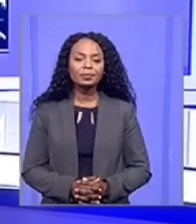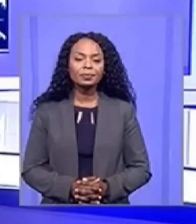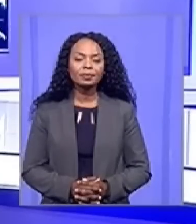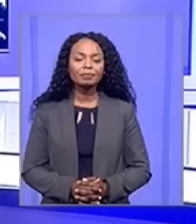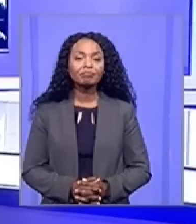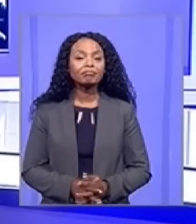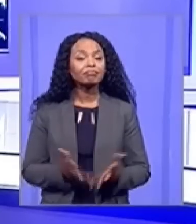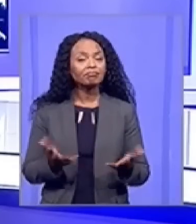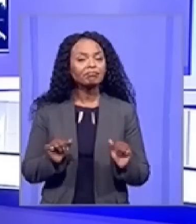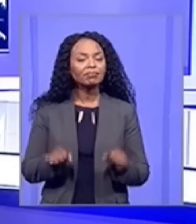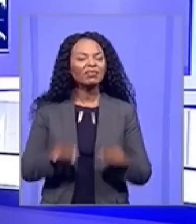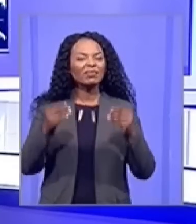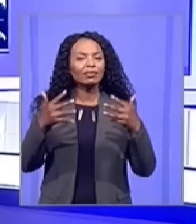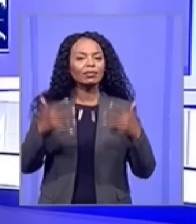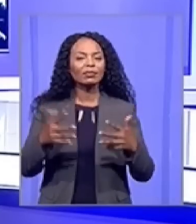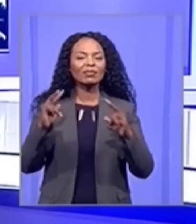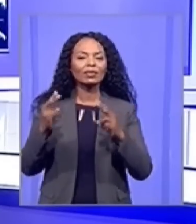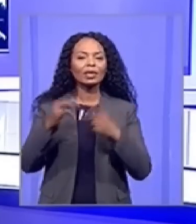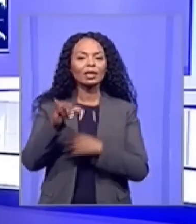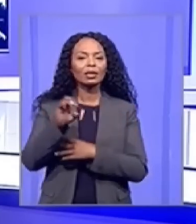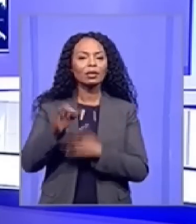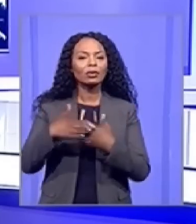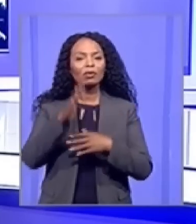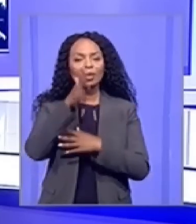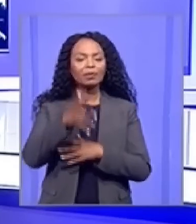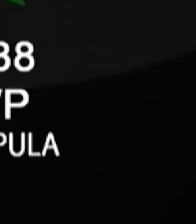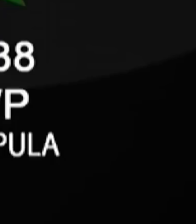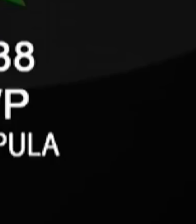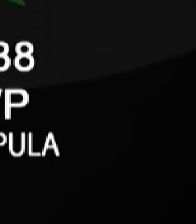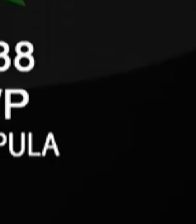jalo ha re boneng gore ba raka se bitse jwana JC ne kwala hore nya bohlano